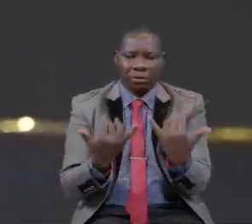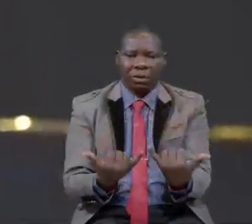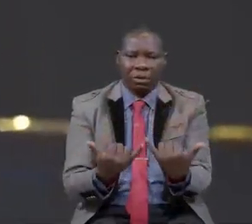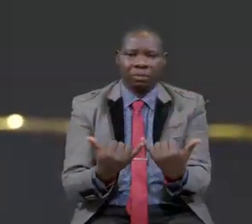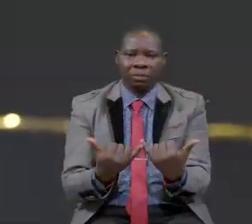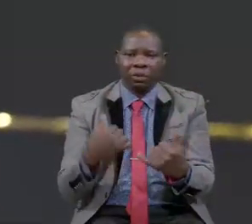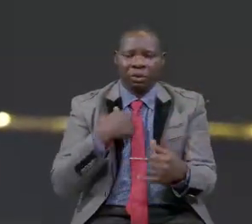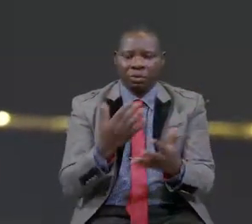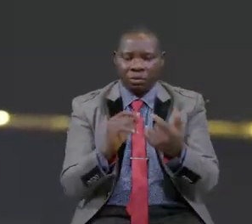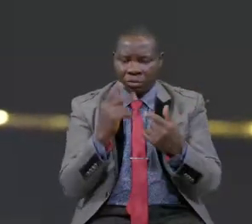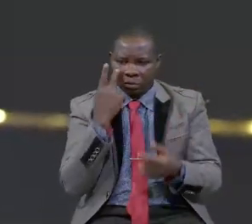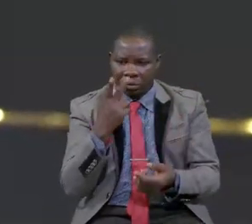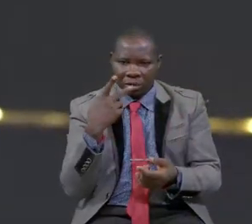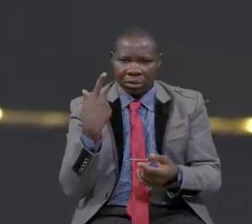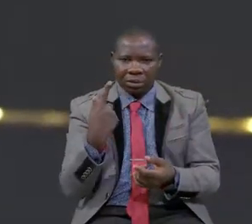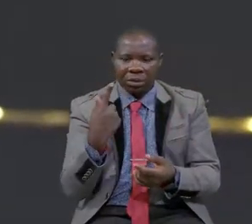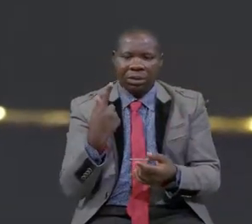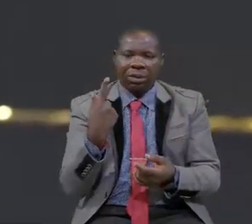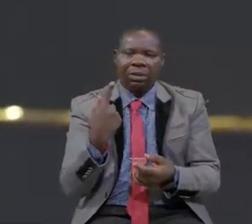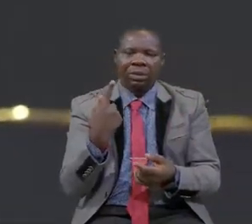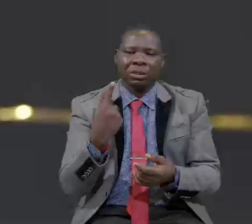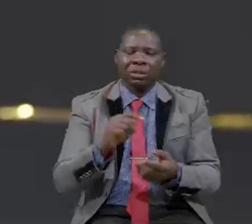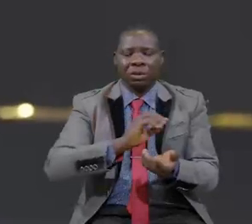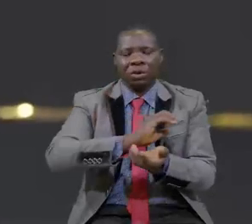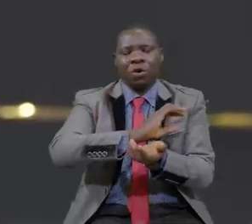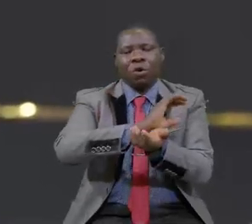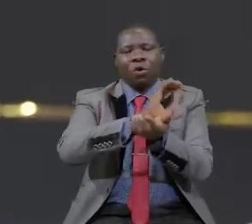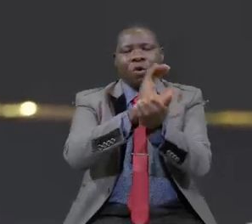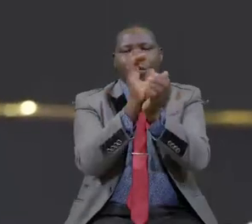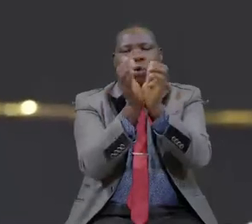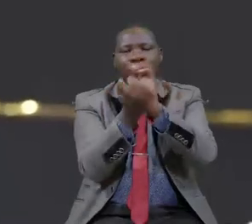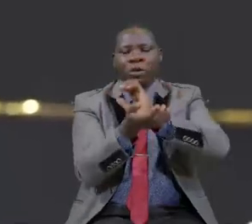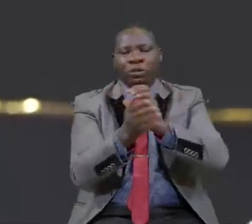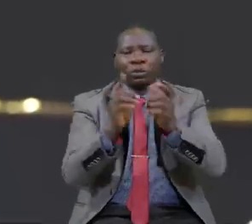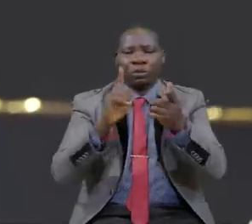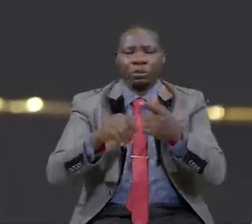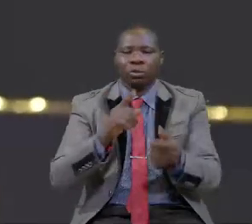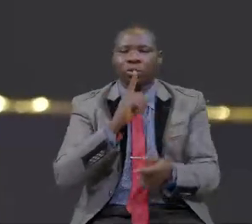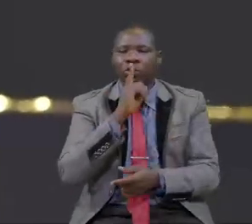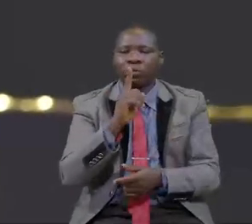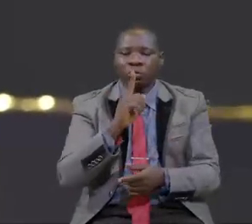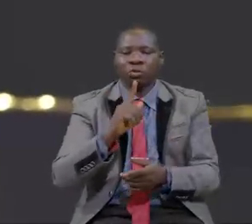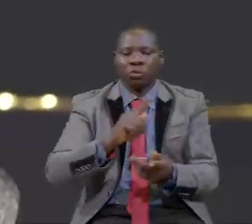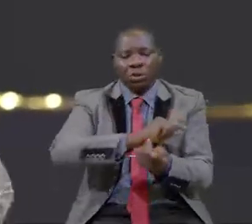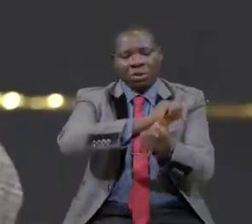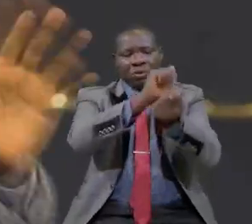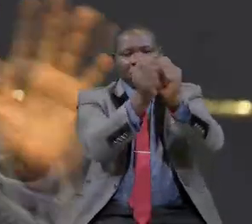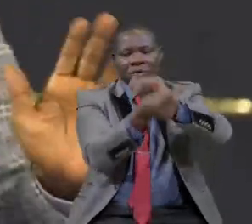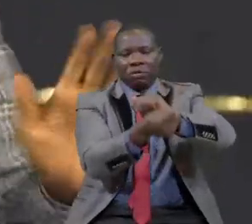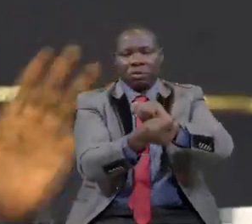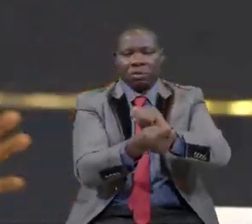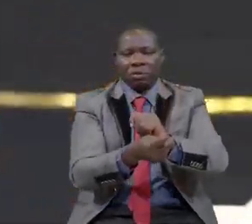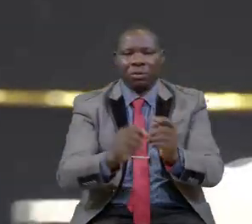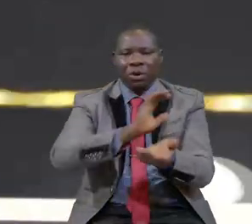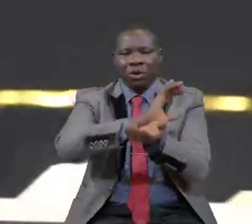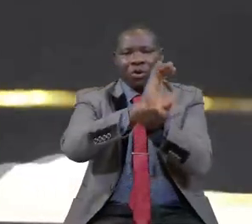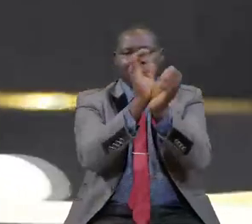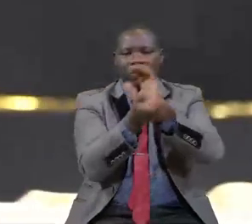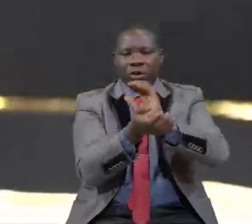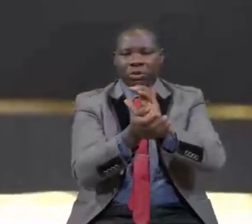at conversion unto true transformation. Conversion